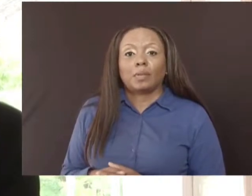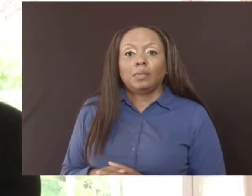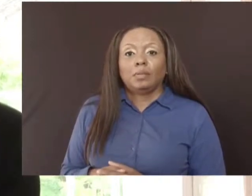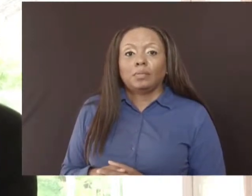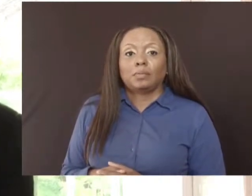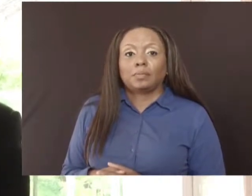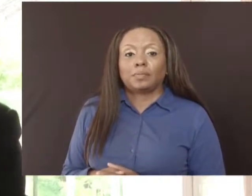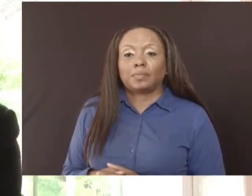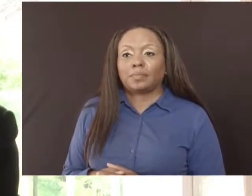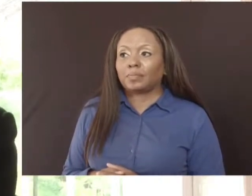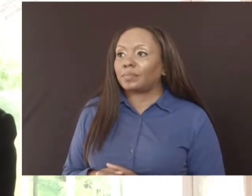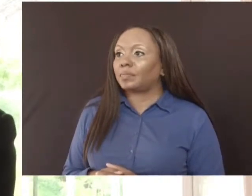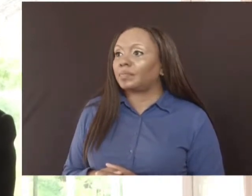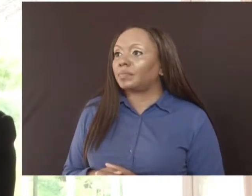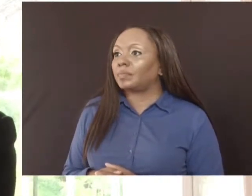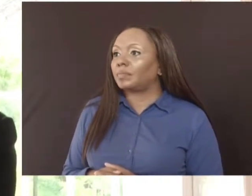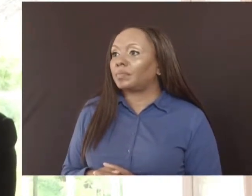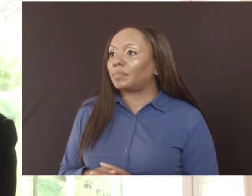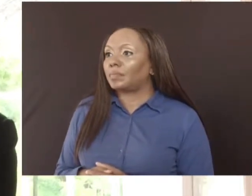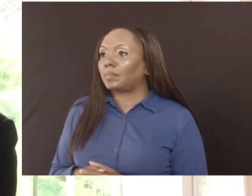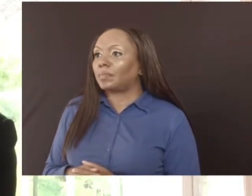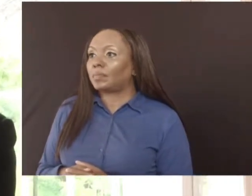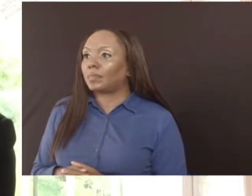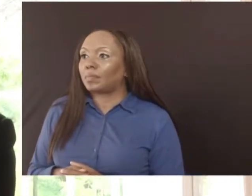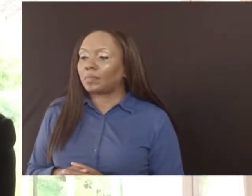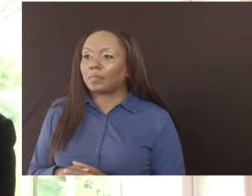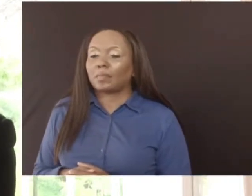I think we're a bit frozen, it seems.